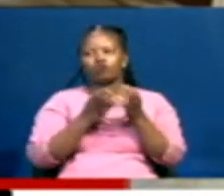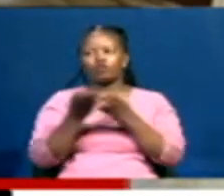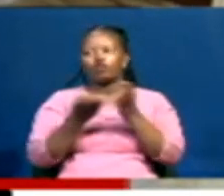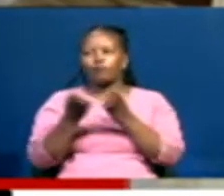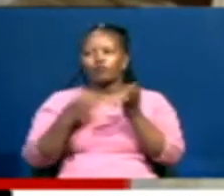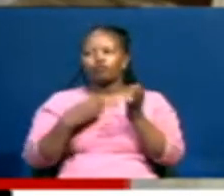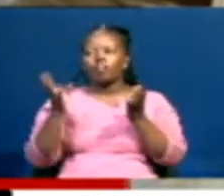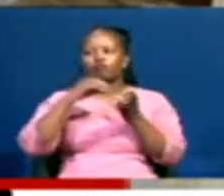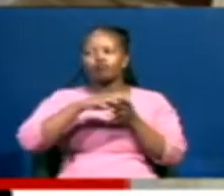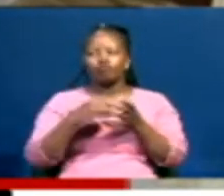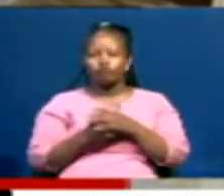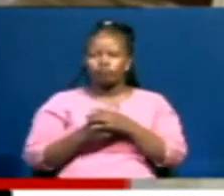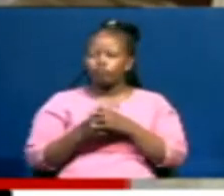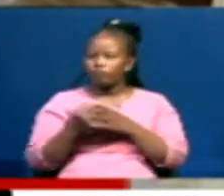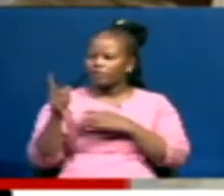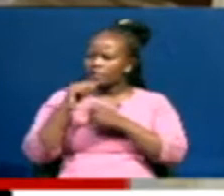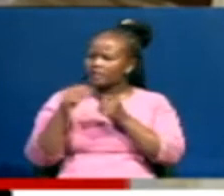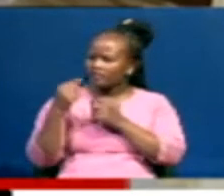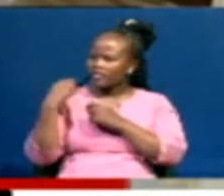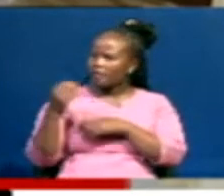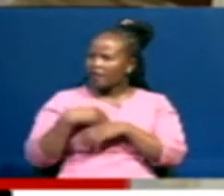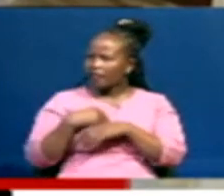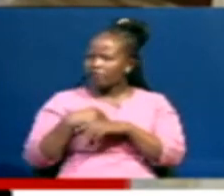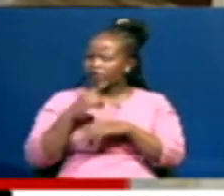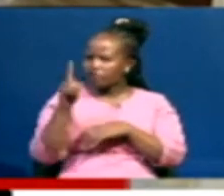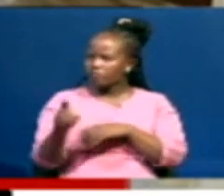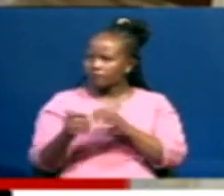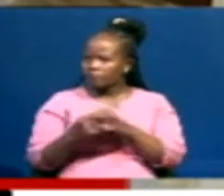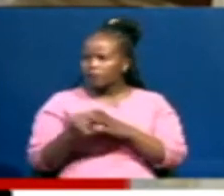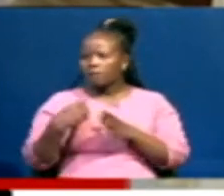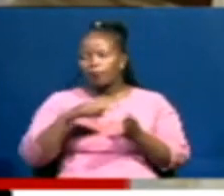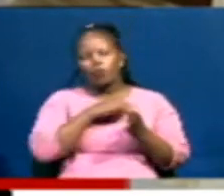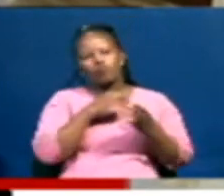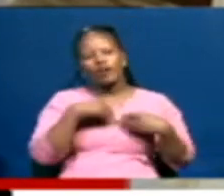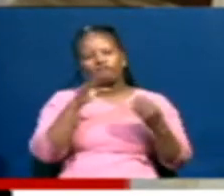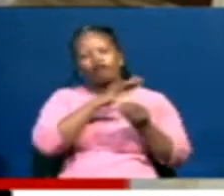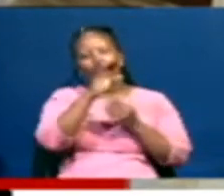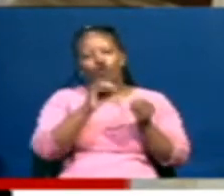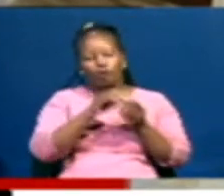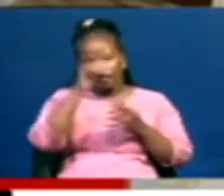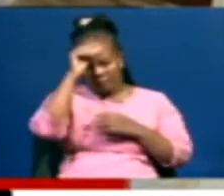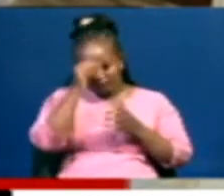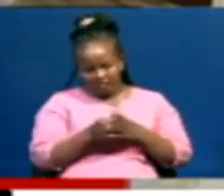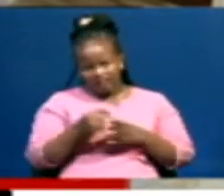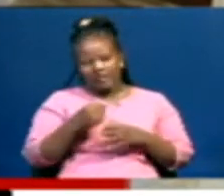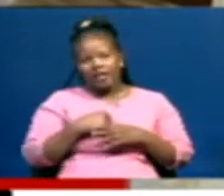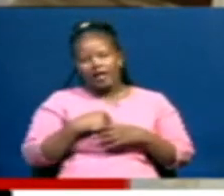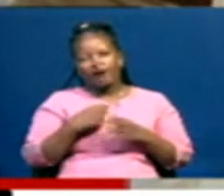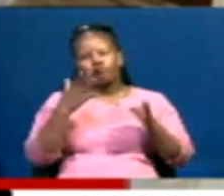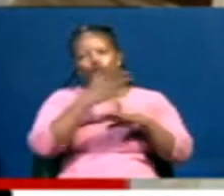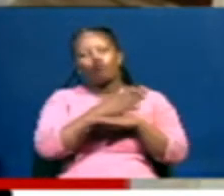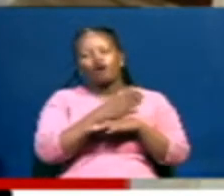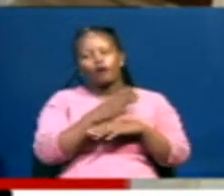numbers? We have several services. Overall, as government, we have already identified over 5,000 services